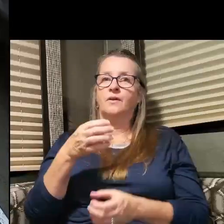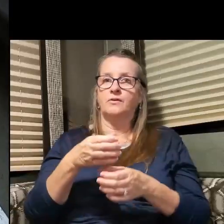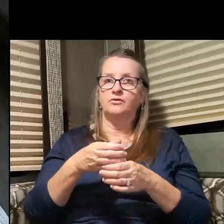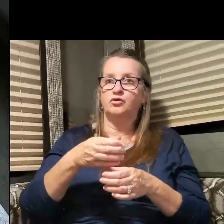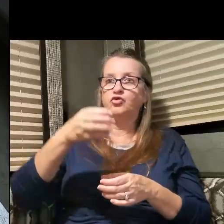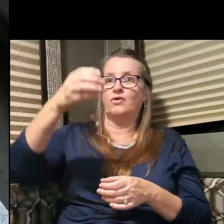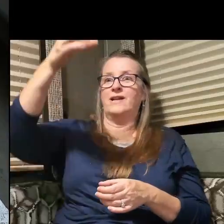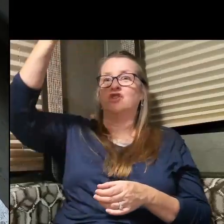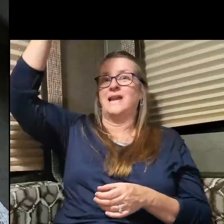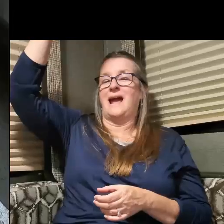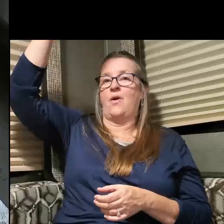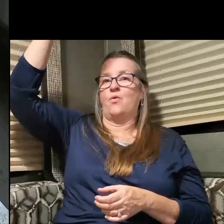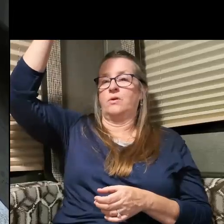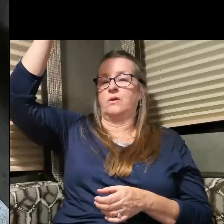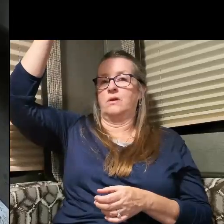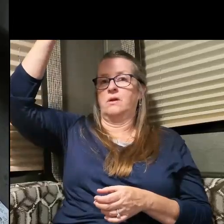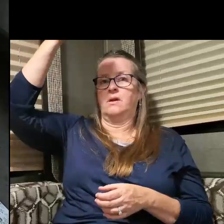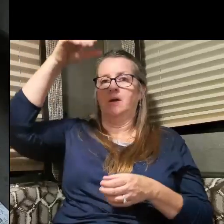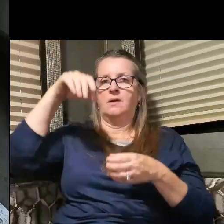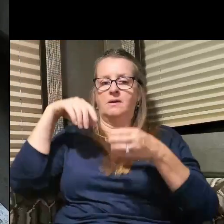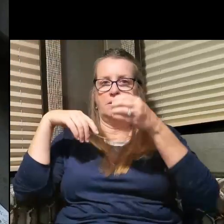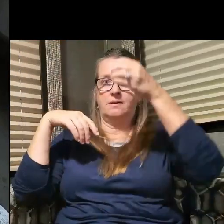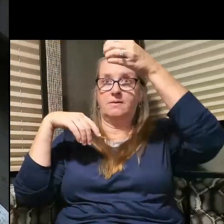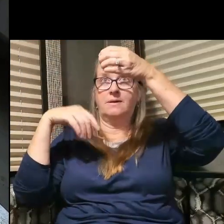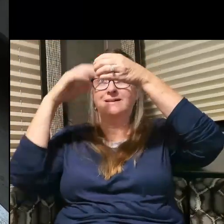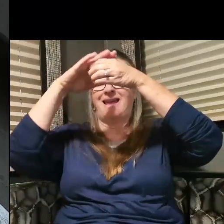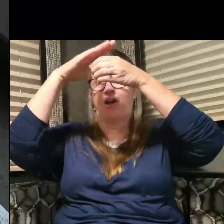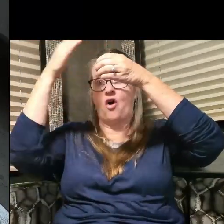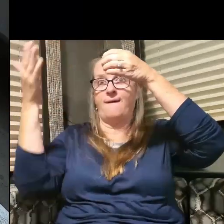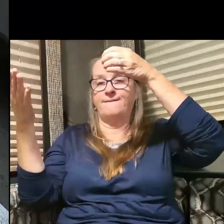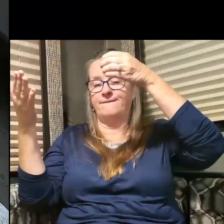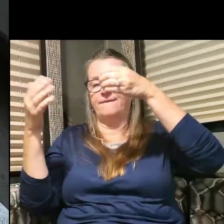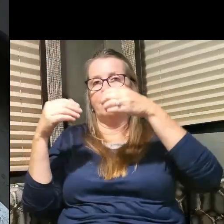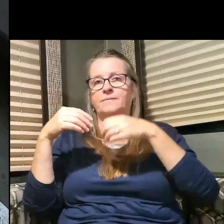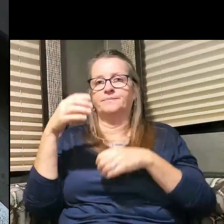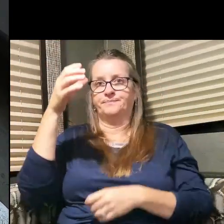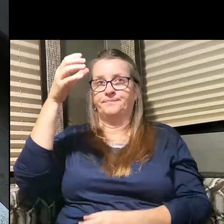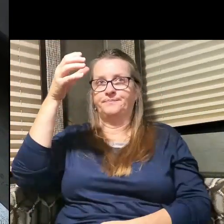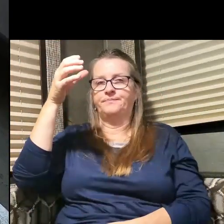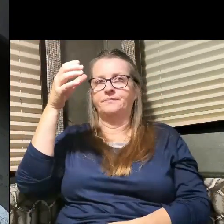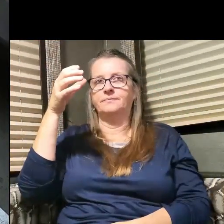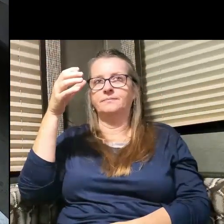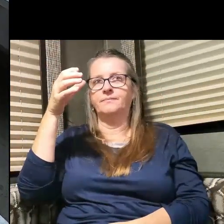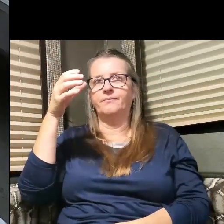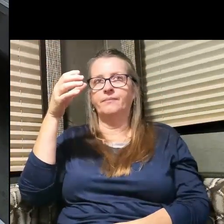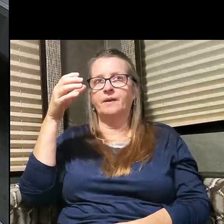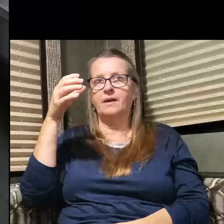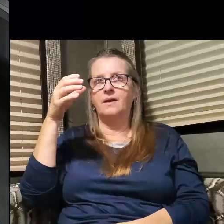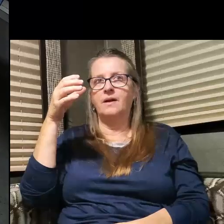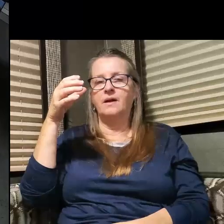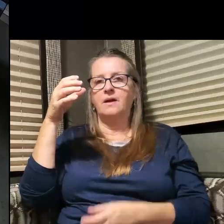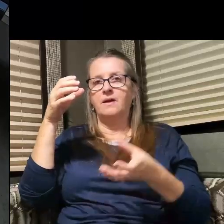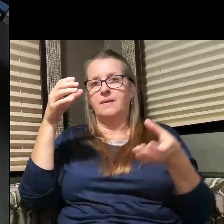Get this, stretch it out all the way, take the cap off.